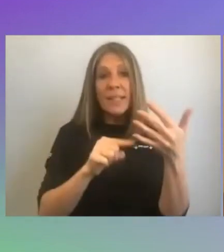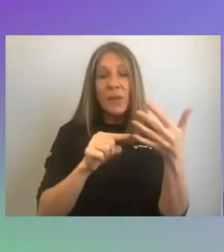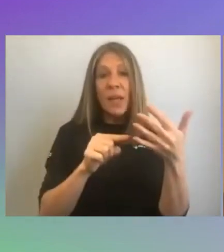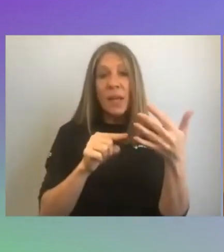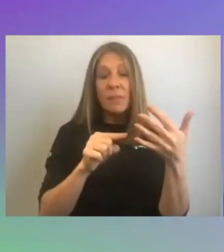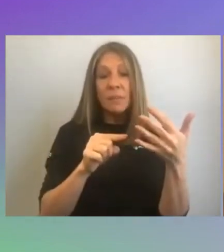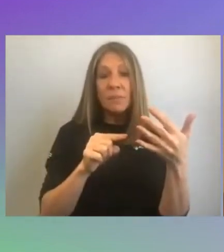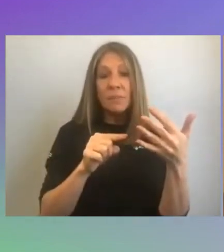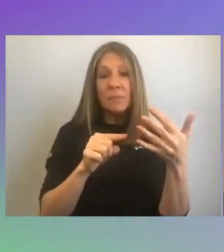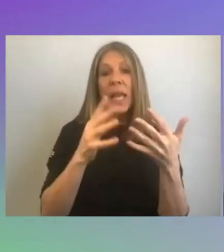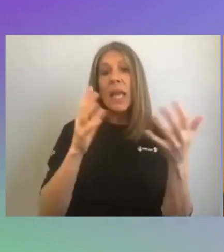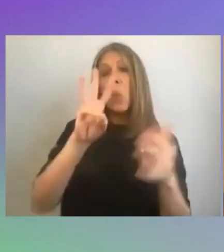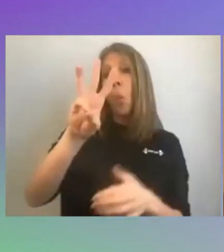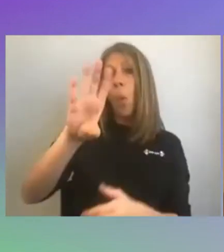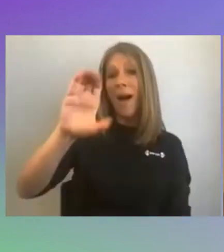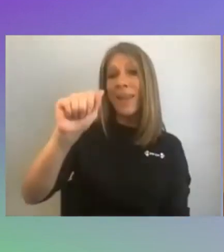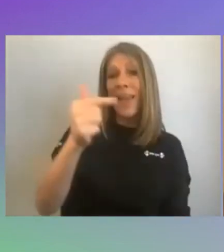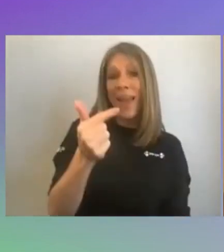in WCAG,